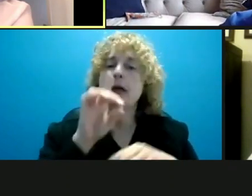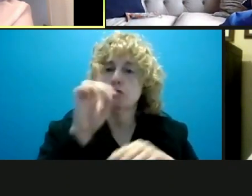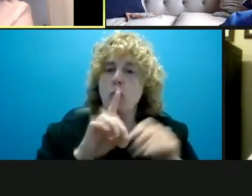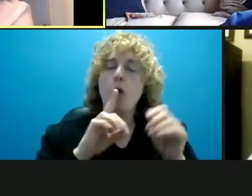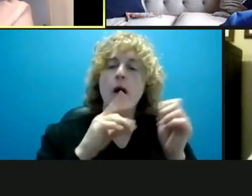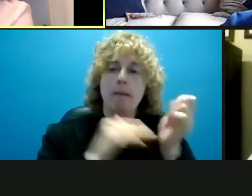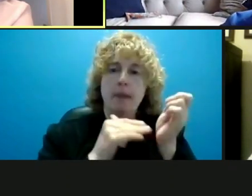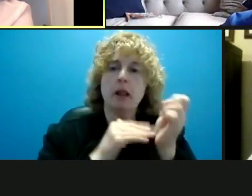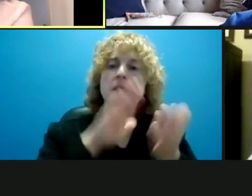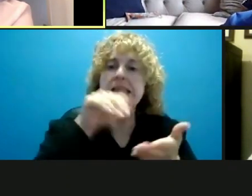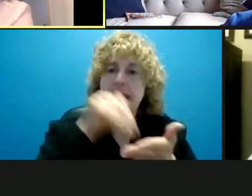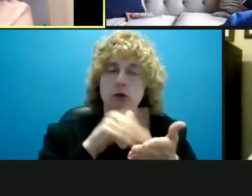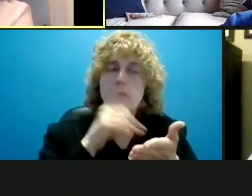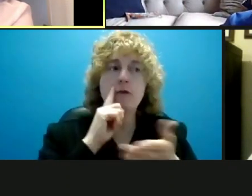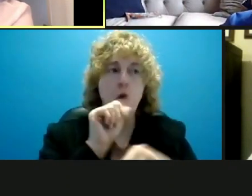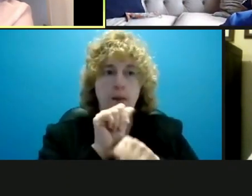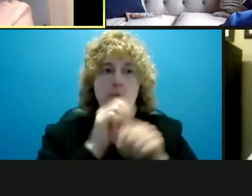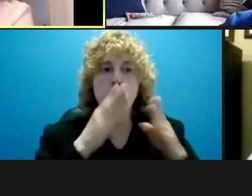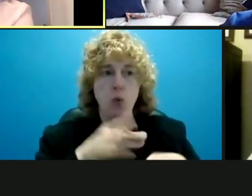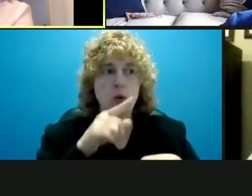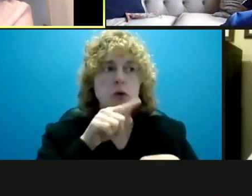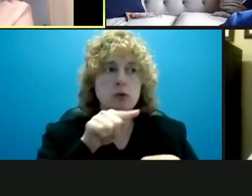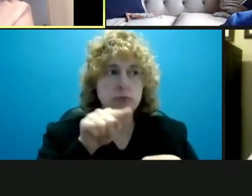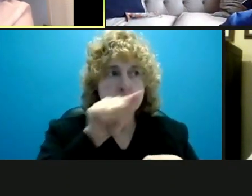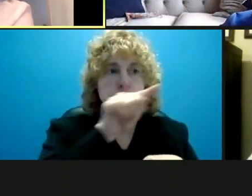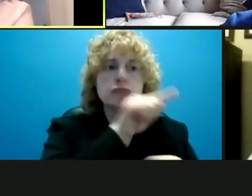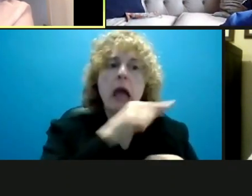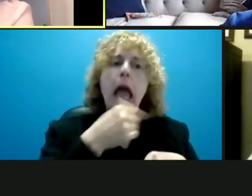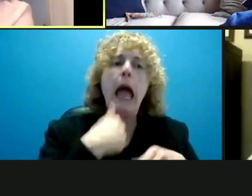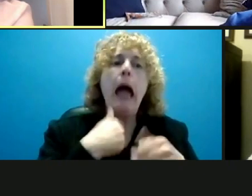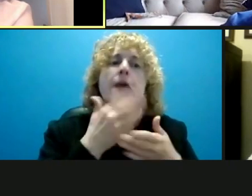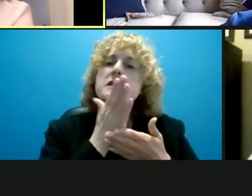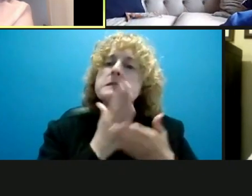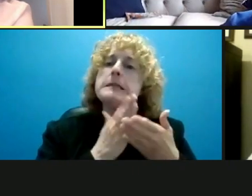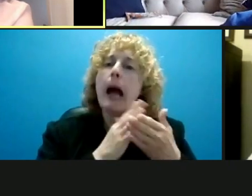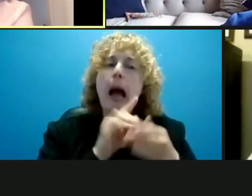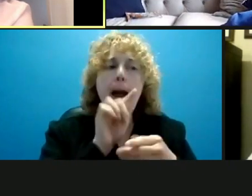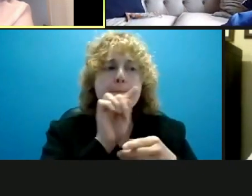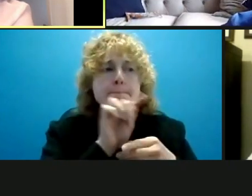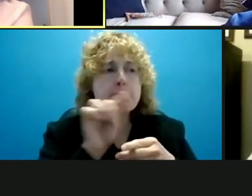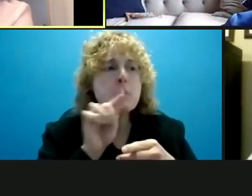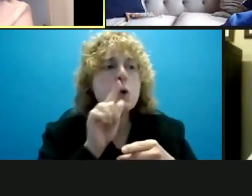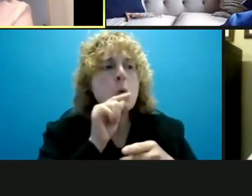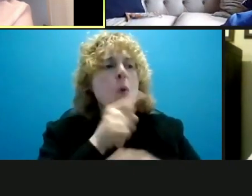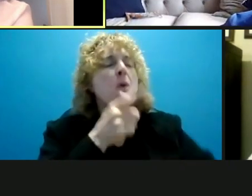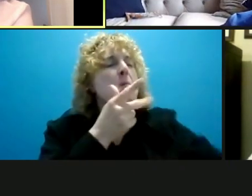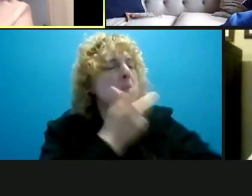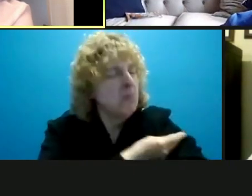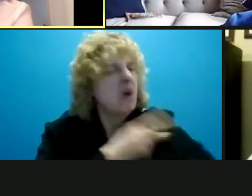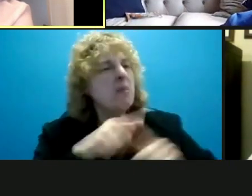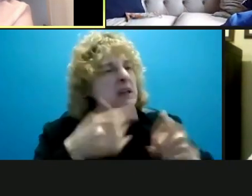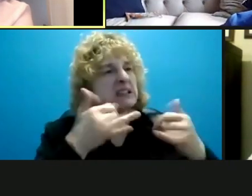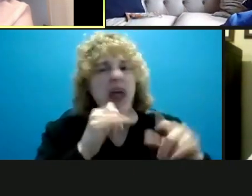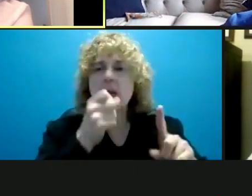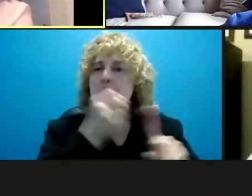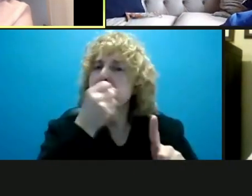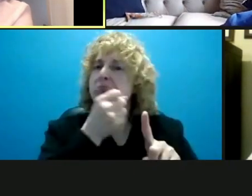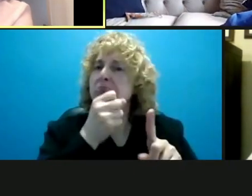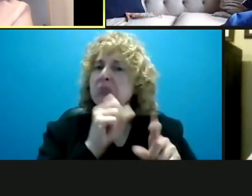Center of our employees who we did have some what they call vaccine breakthroughs who even if they've been fully